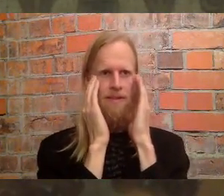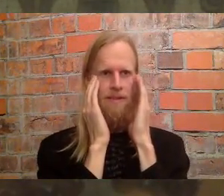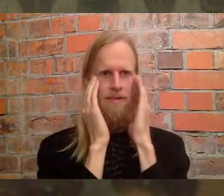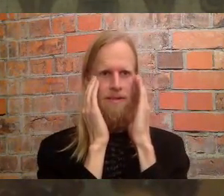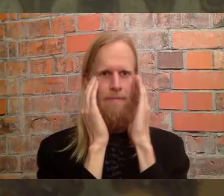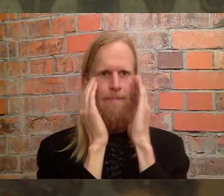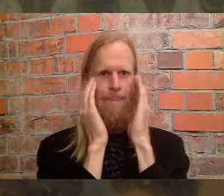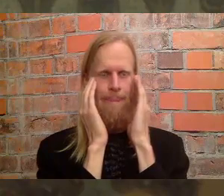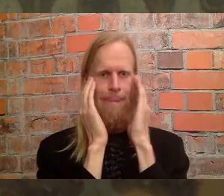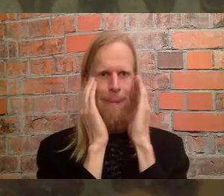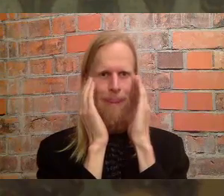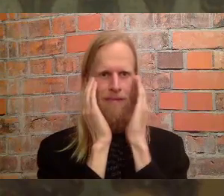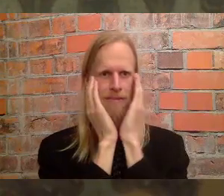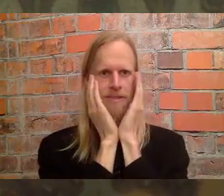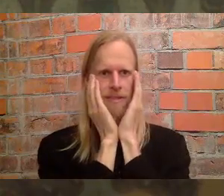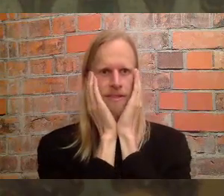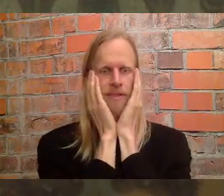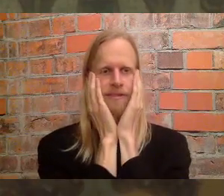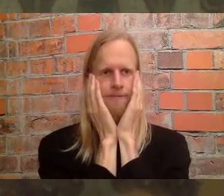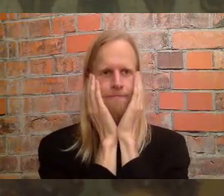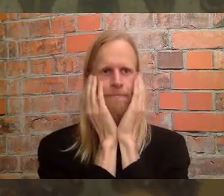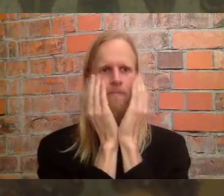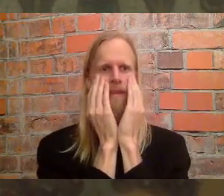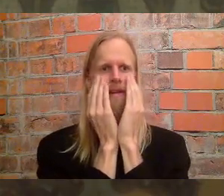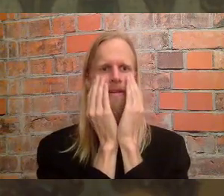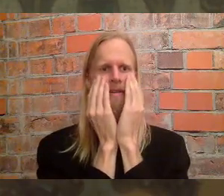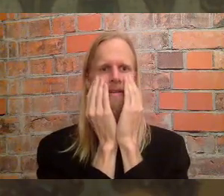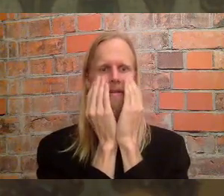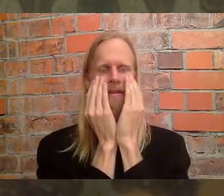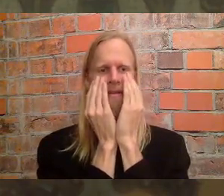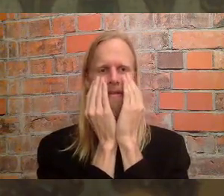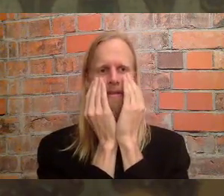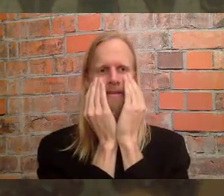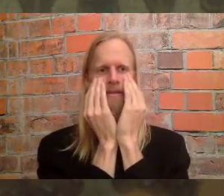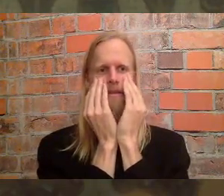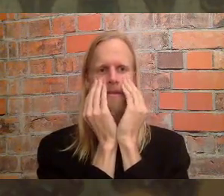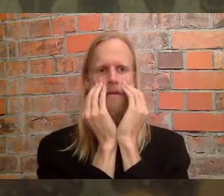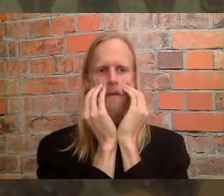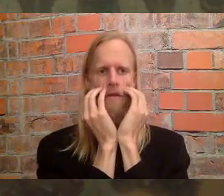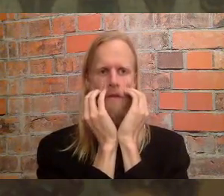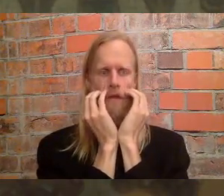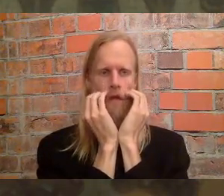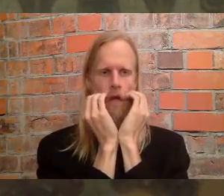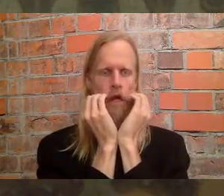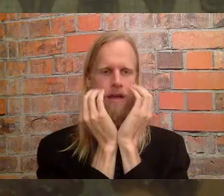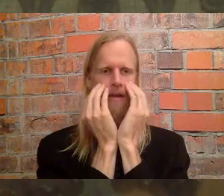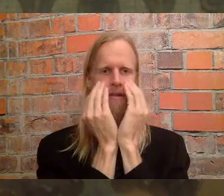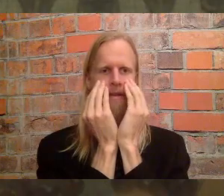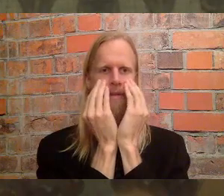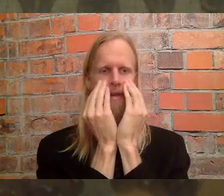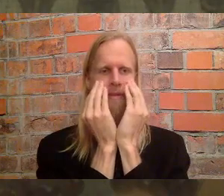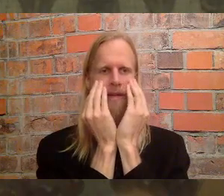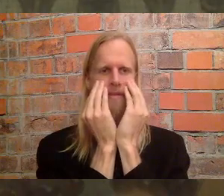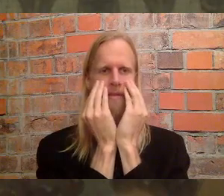of listening. Tap the cheeks. Growing my capacity.